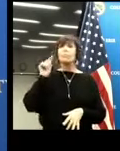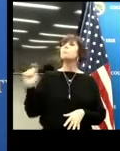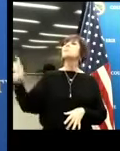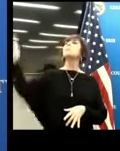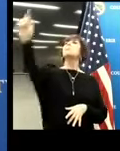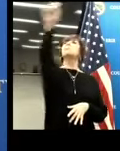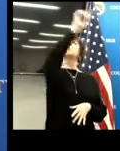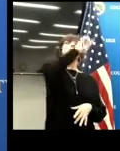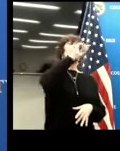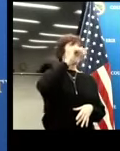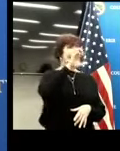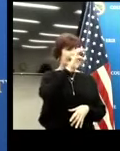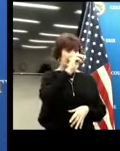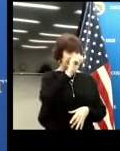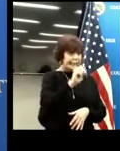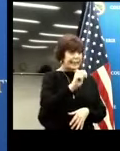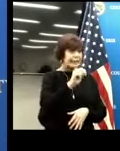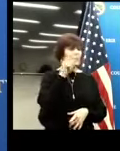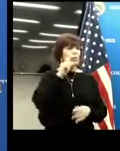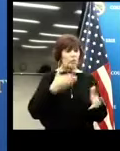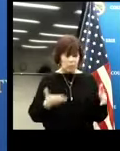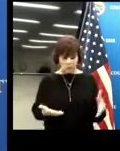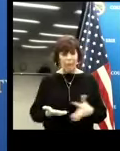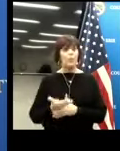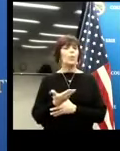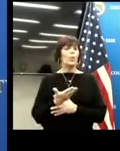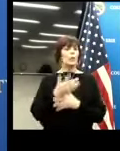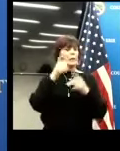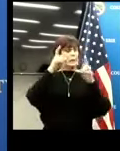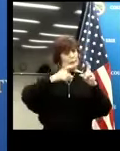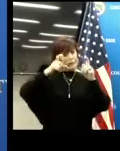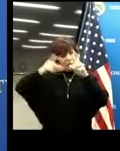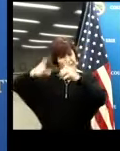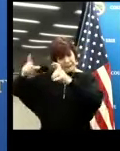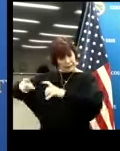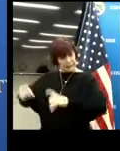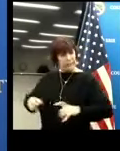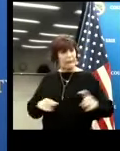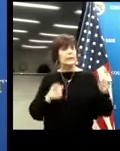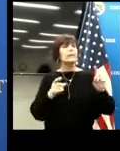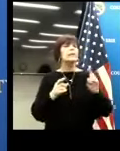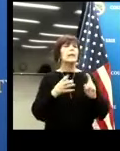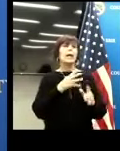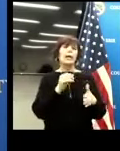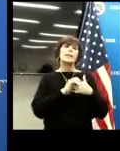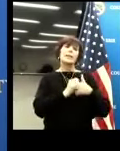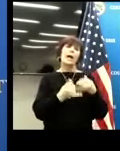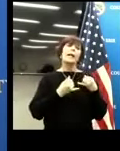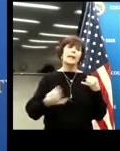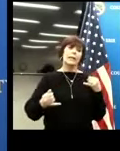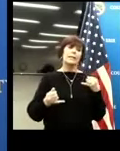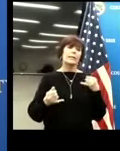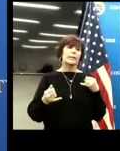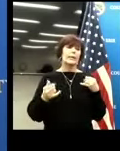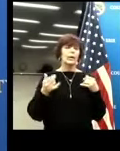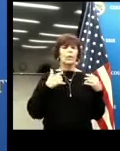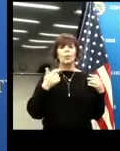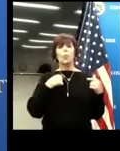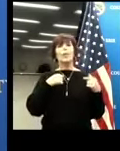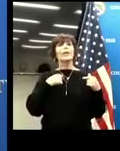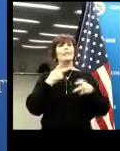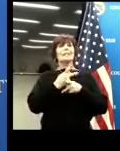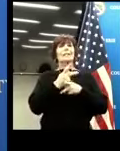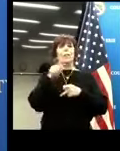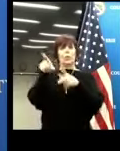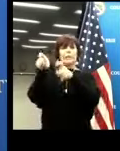who's an EMT and so forth has to go through stringent testing as well as guidelines where we're overseeing all those